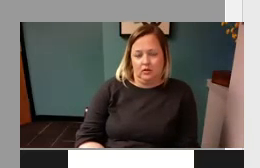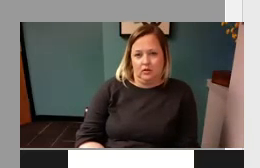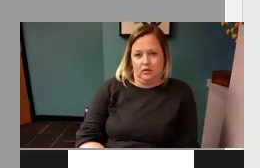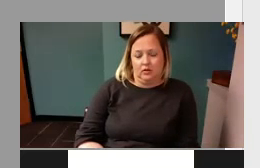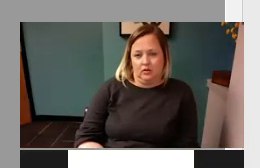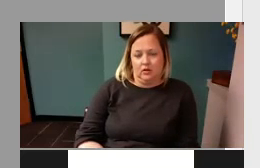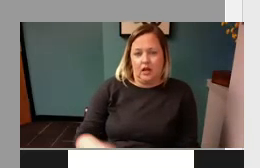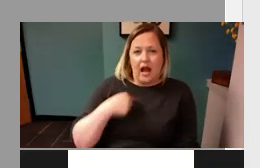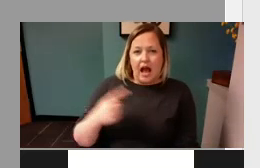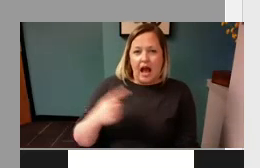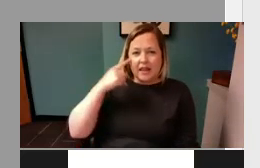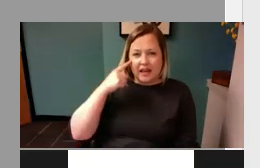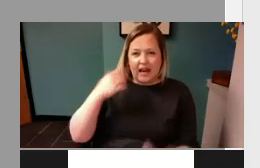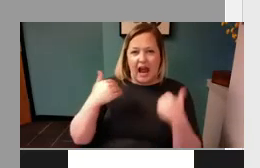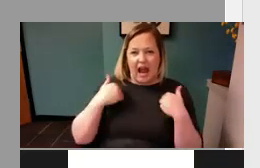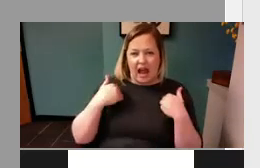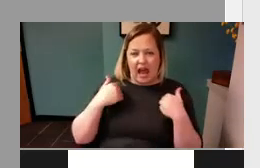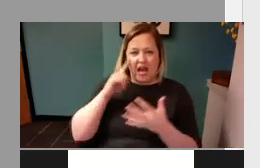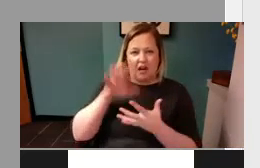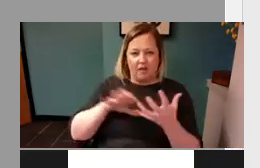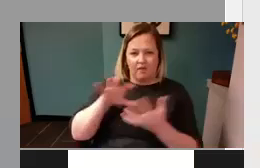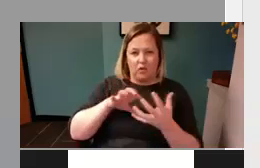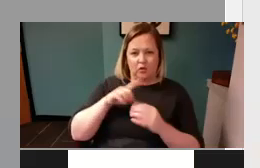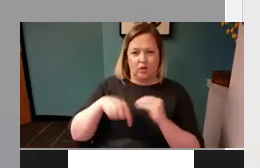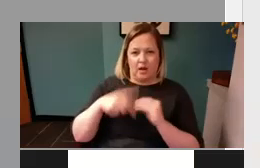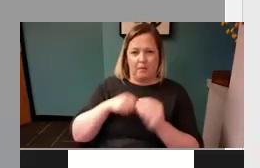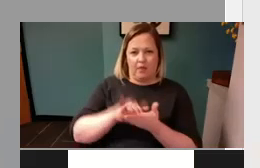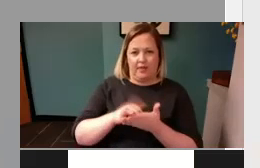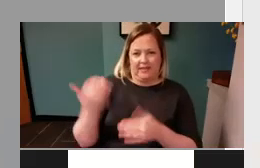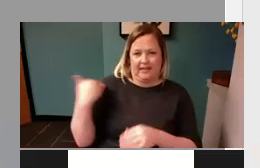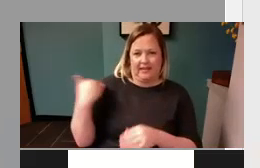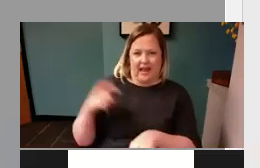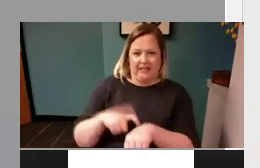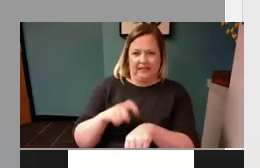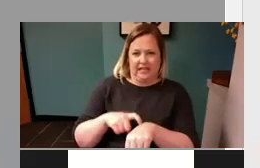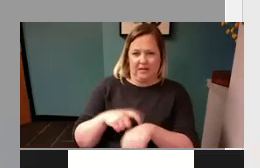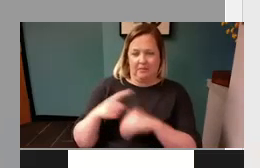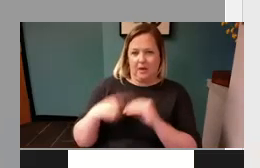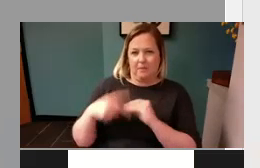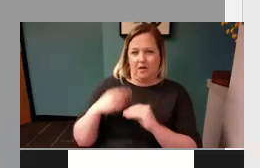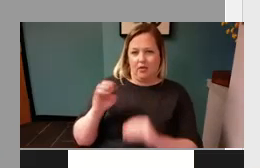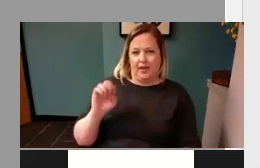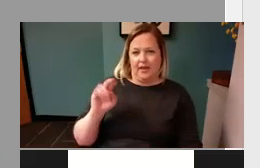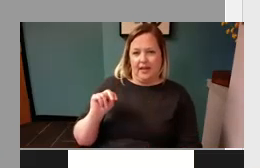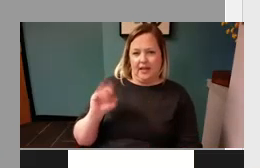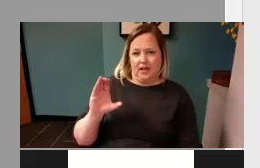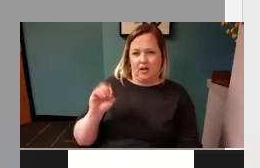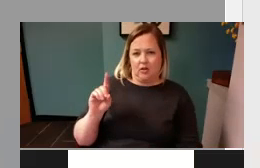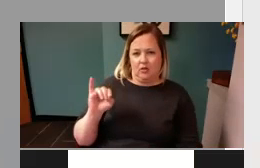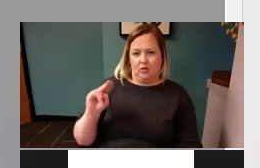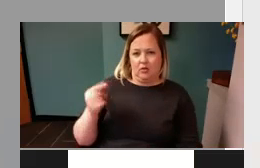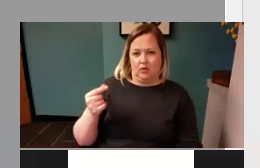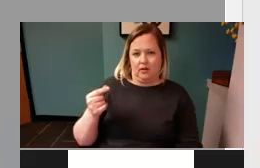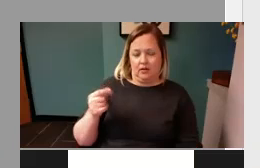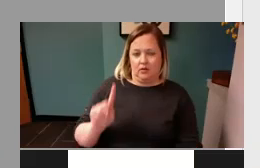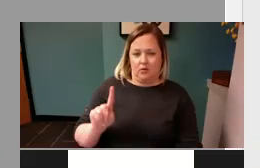I think I had some confusion with this the last time. I went over encoding. Let me just draw it out. I'm going